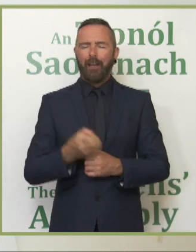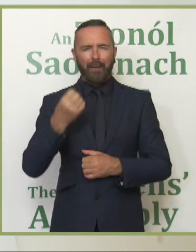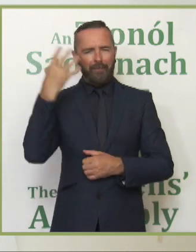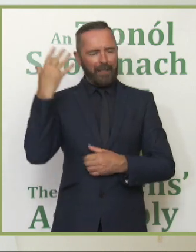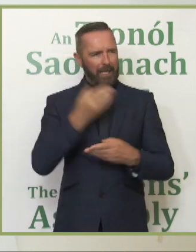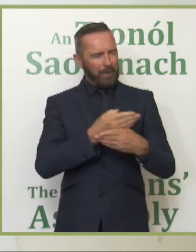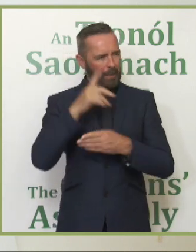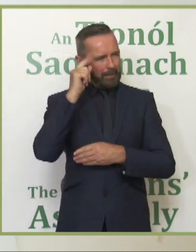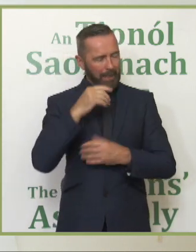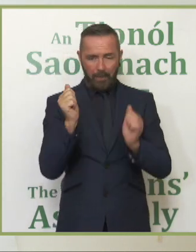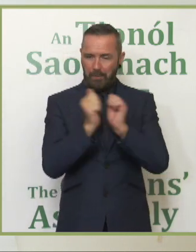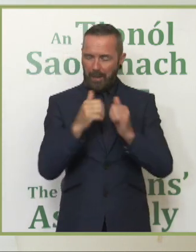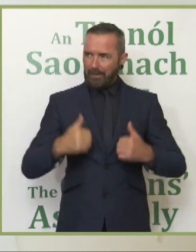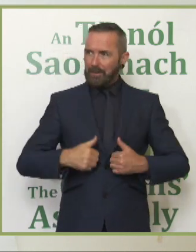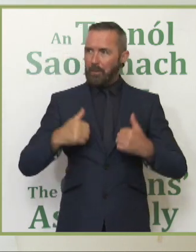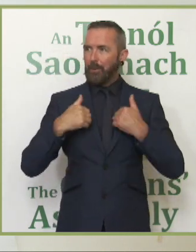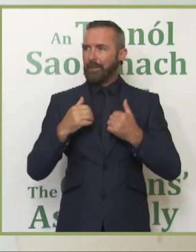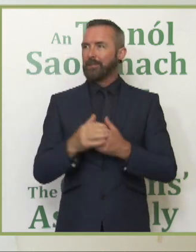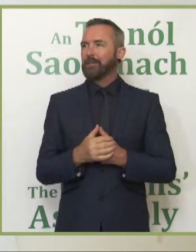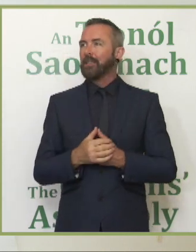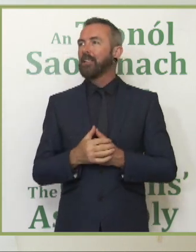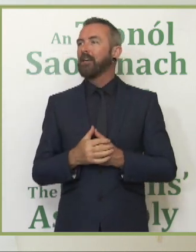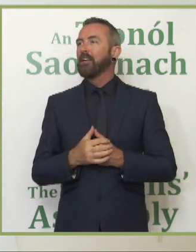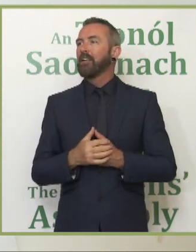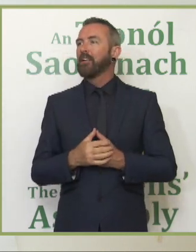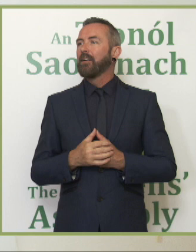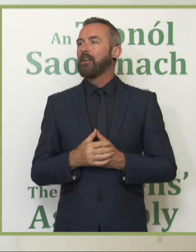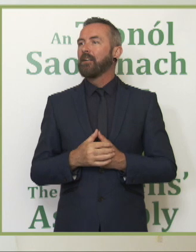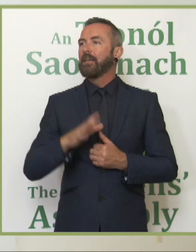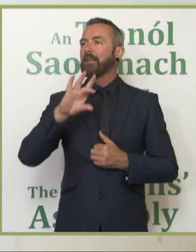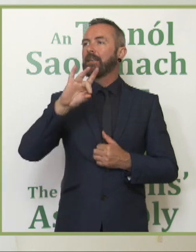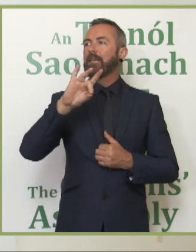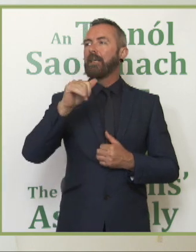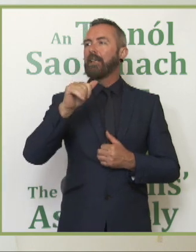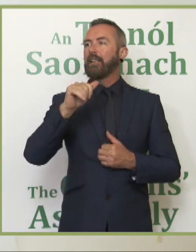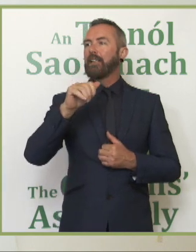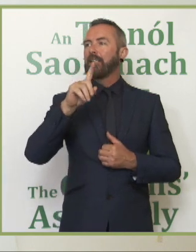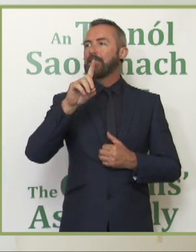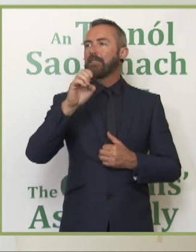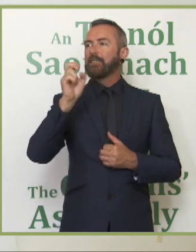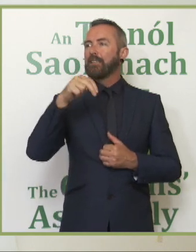I was introduced this morning. What's the name? Caelan.